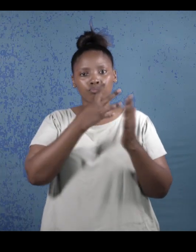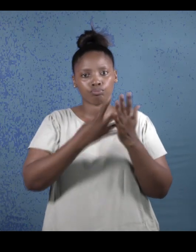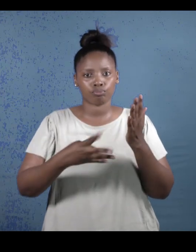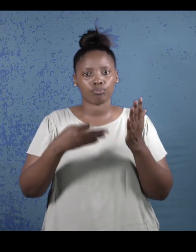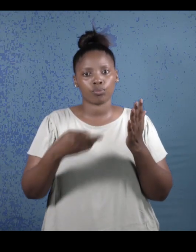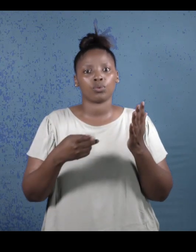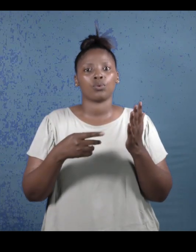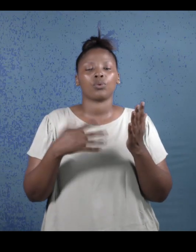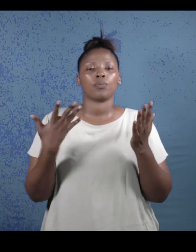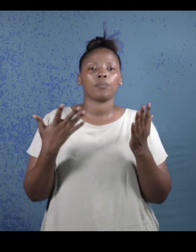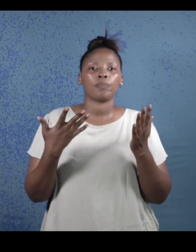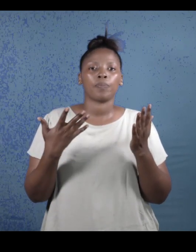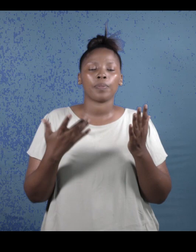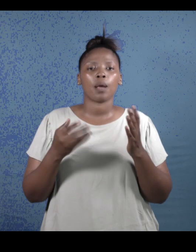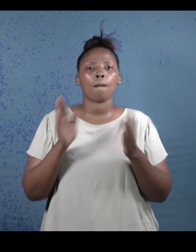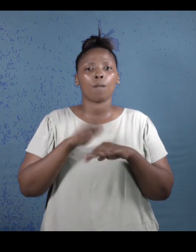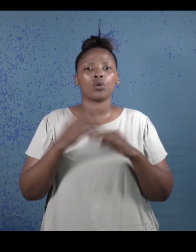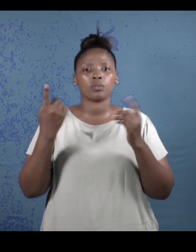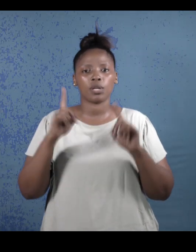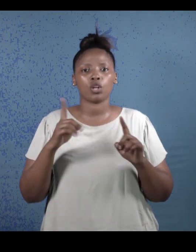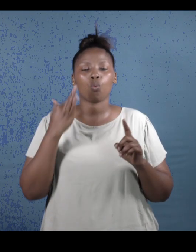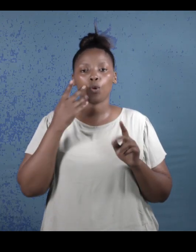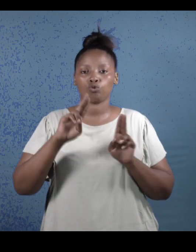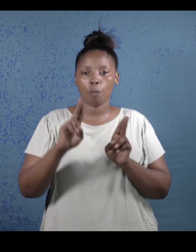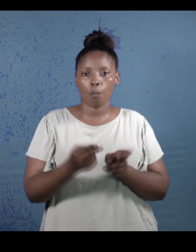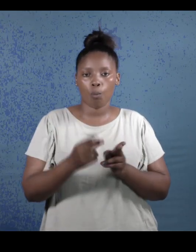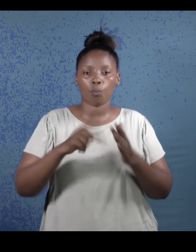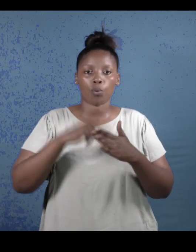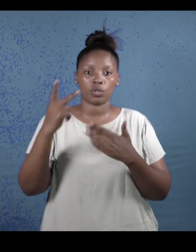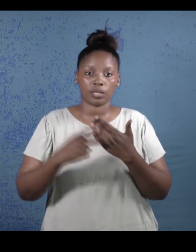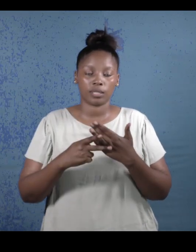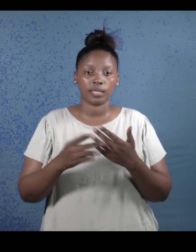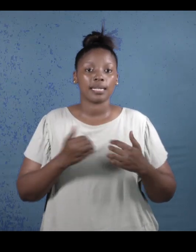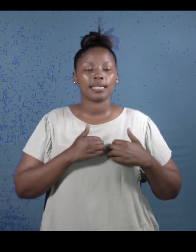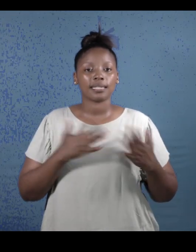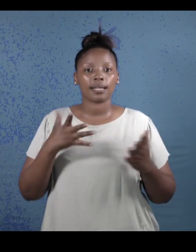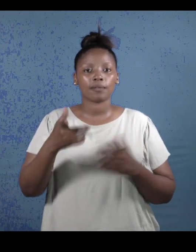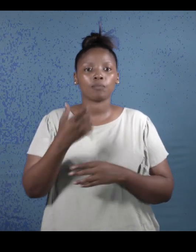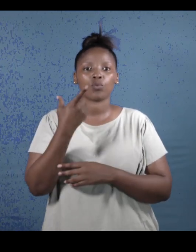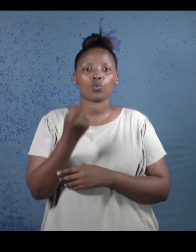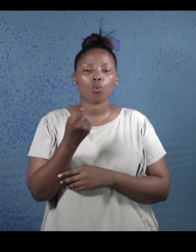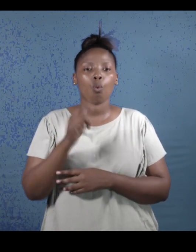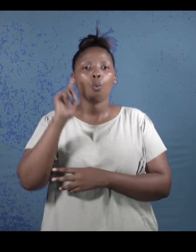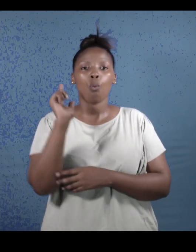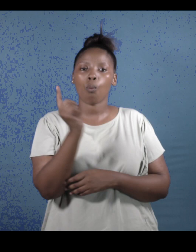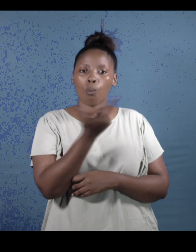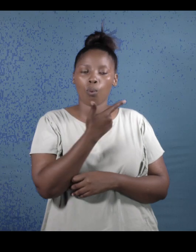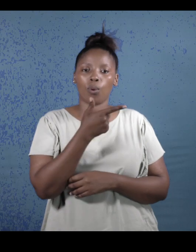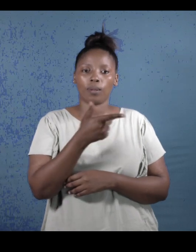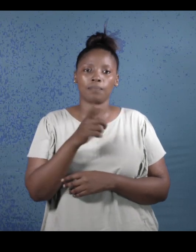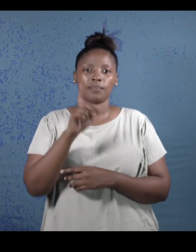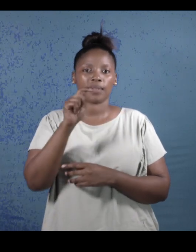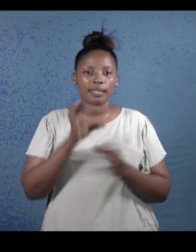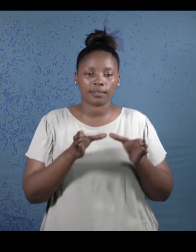table format, especially if it's for small projects. Okay, so it starts with you making a list of all tasks that are going to be